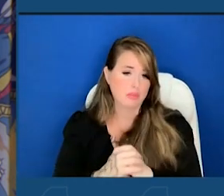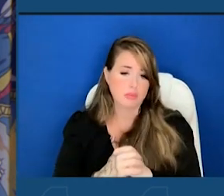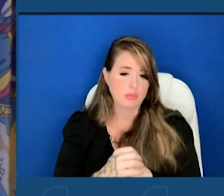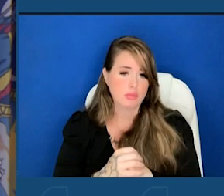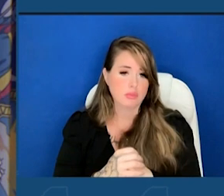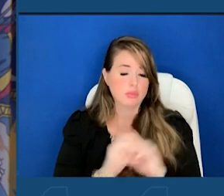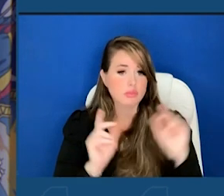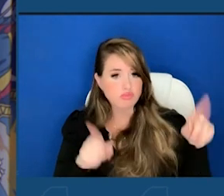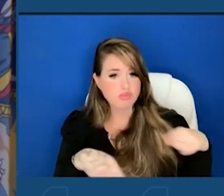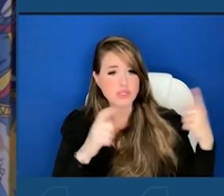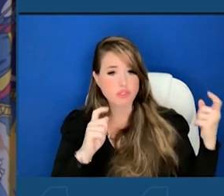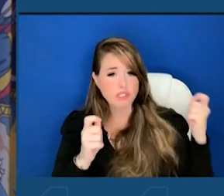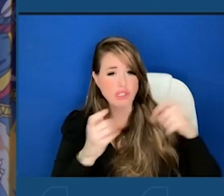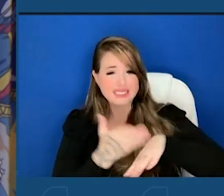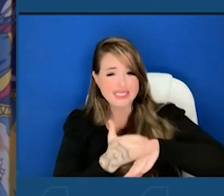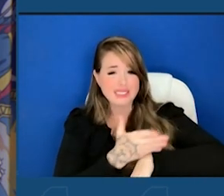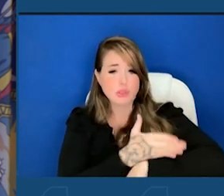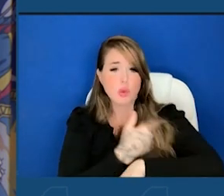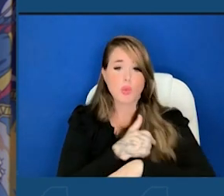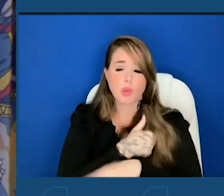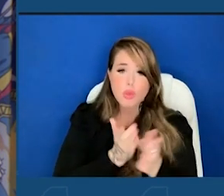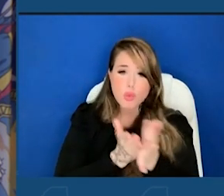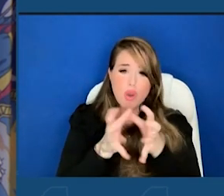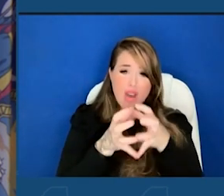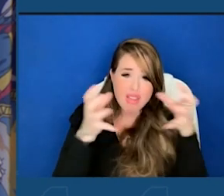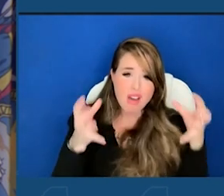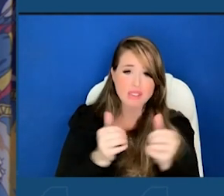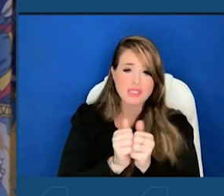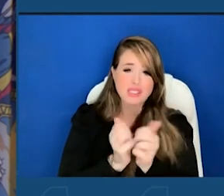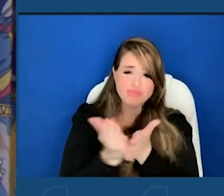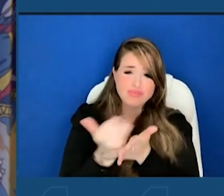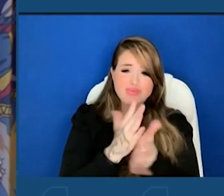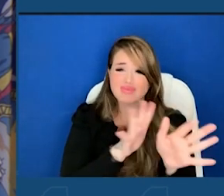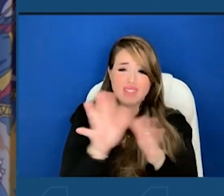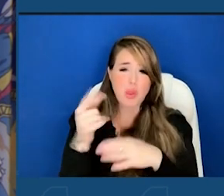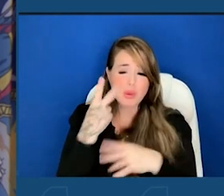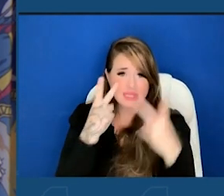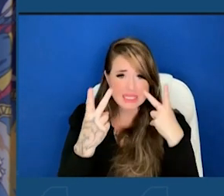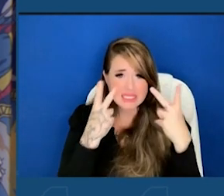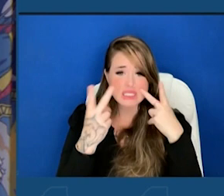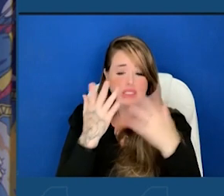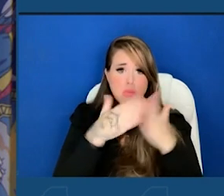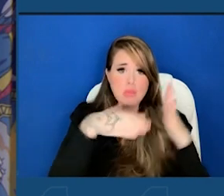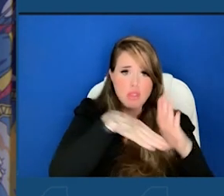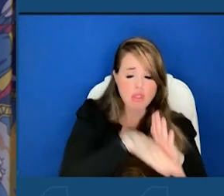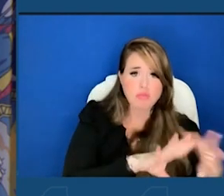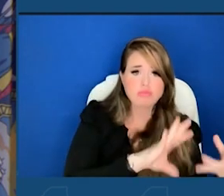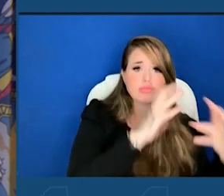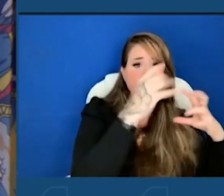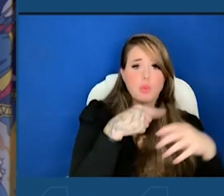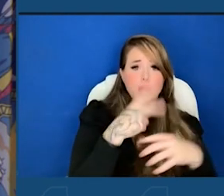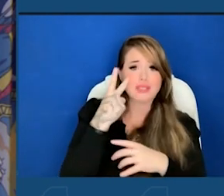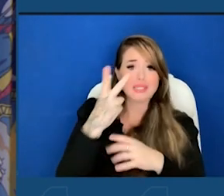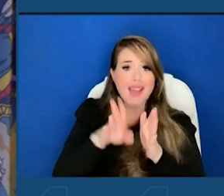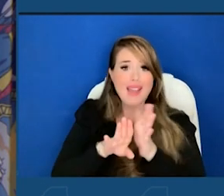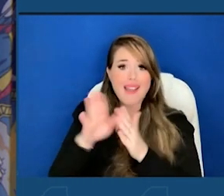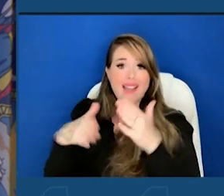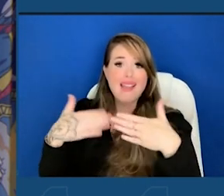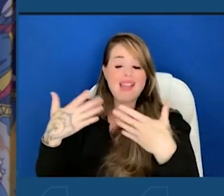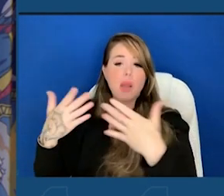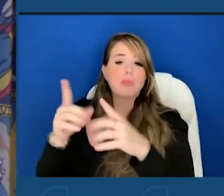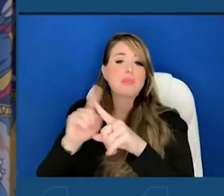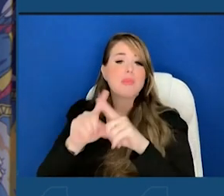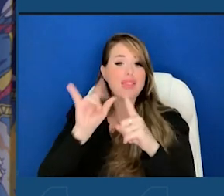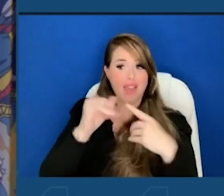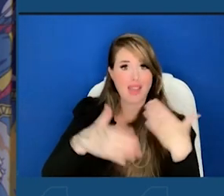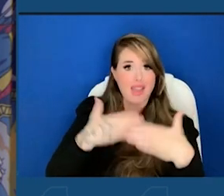way. We've been through a lot together. We've seen the downward trends. We've seen the beginnings of a comeback. But that comeback